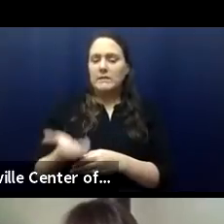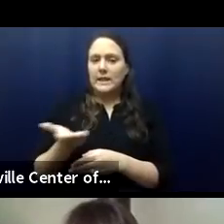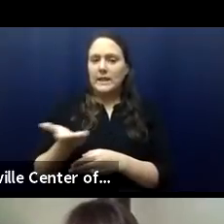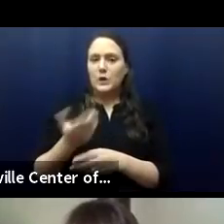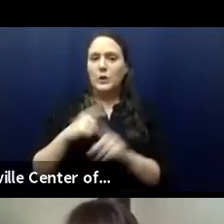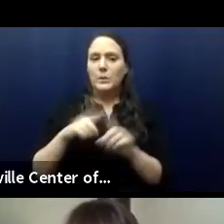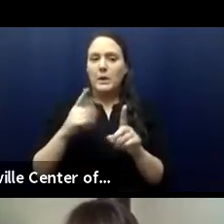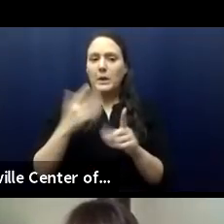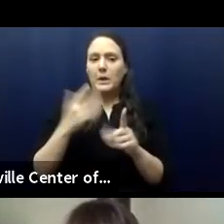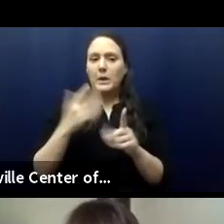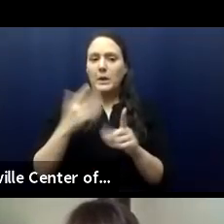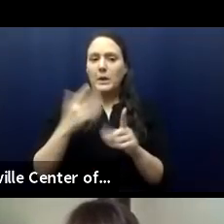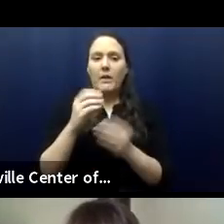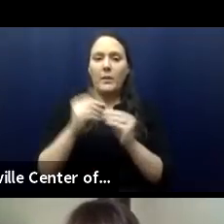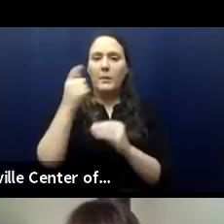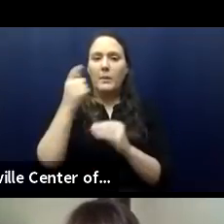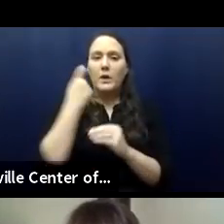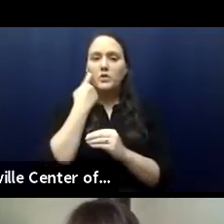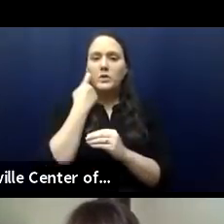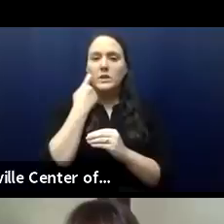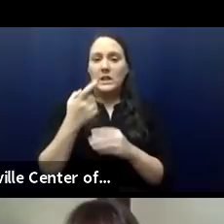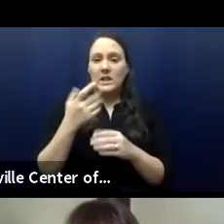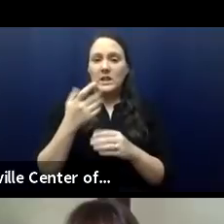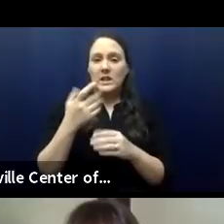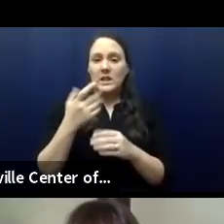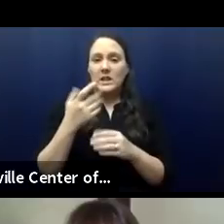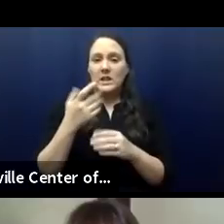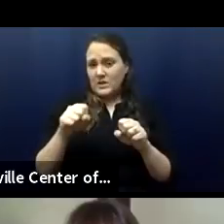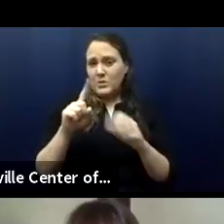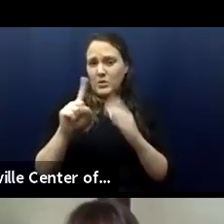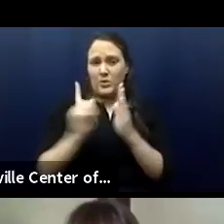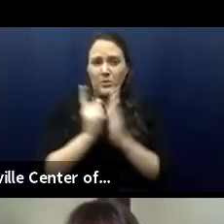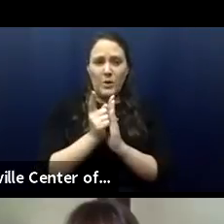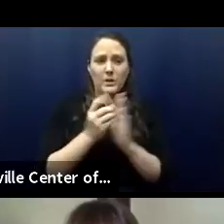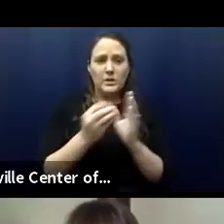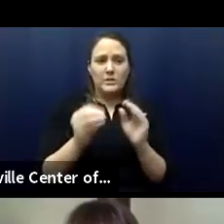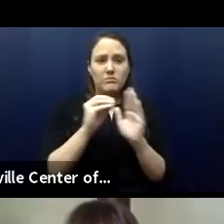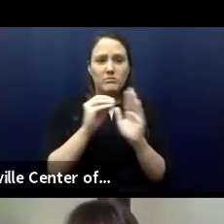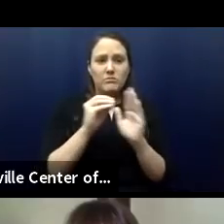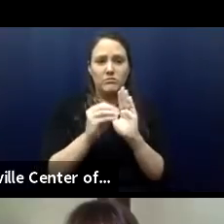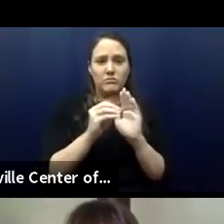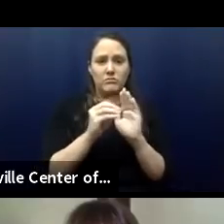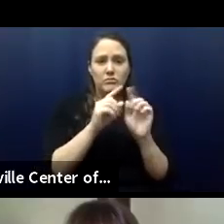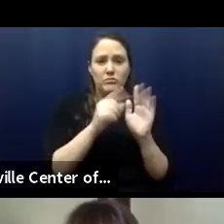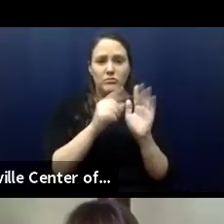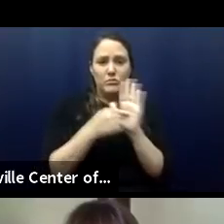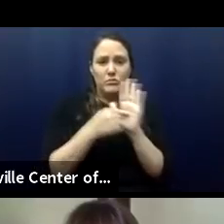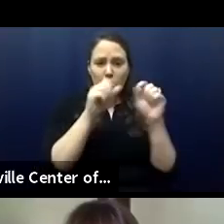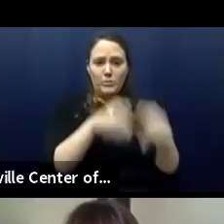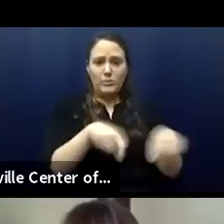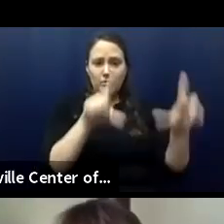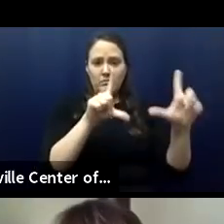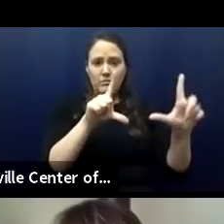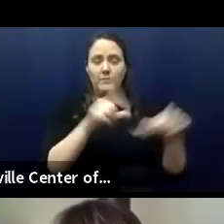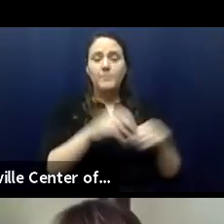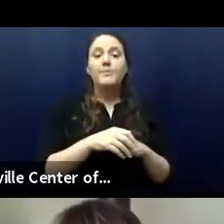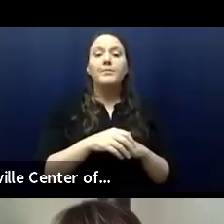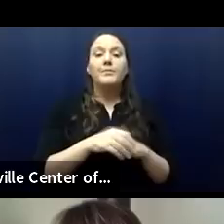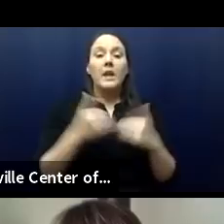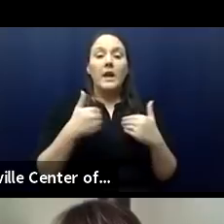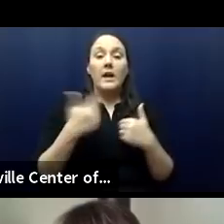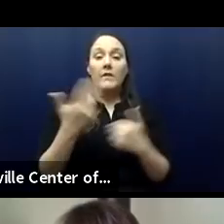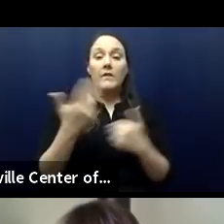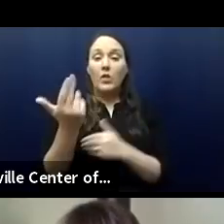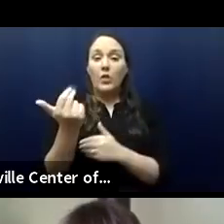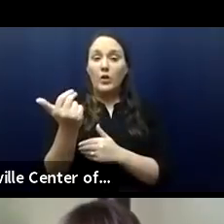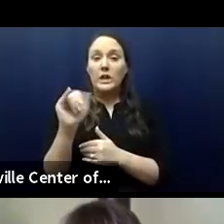Is it possible just momentarily to project the precise agenda which we're referring to? The one that I have has 13 items on it,